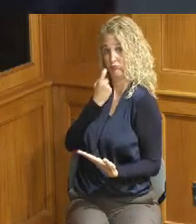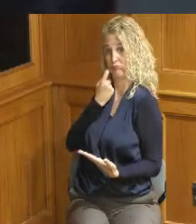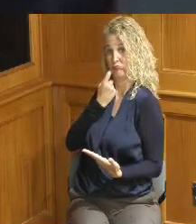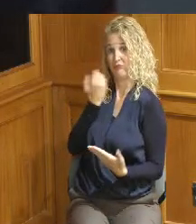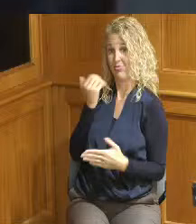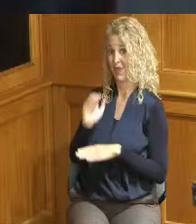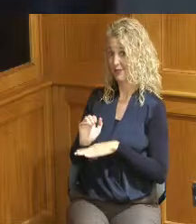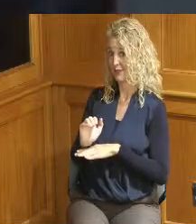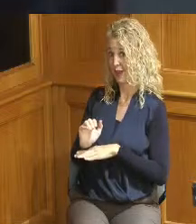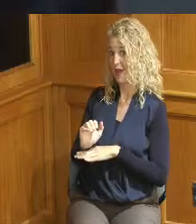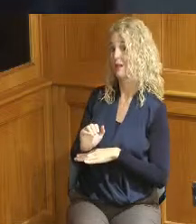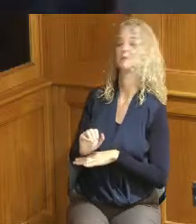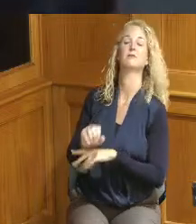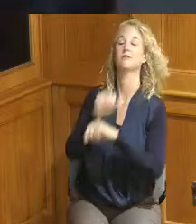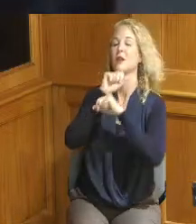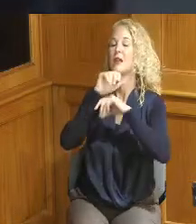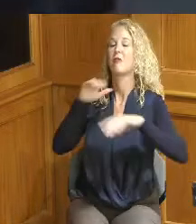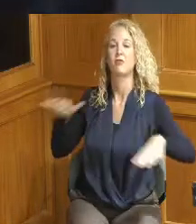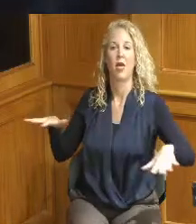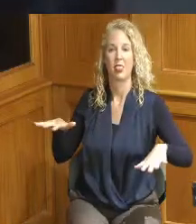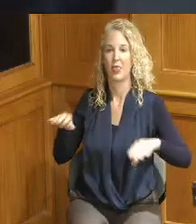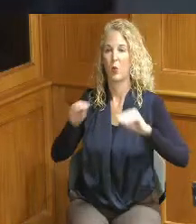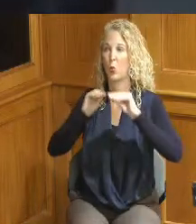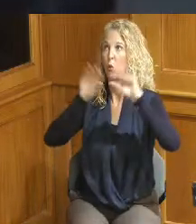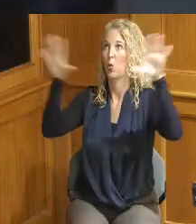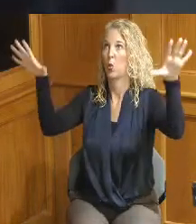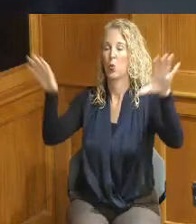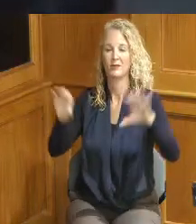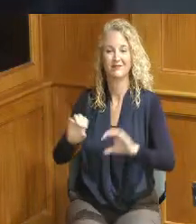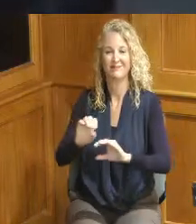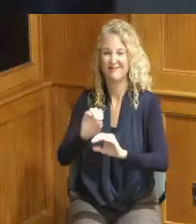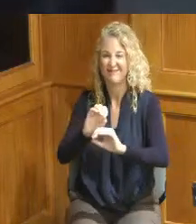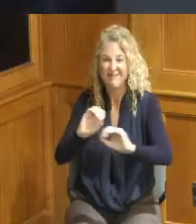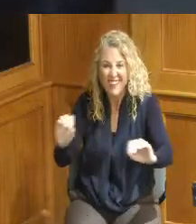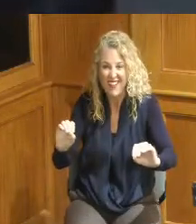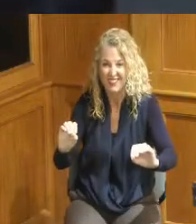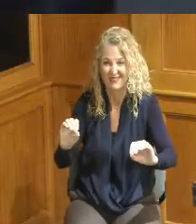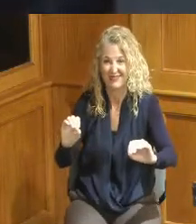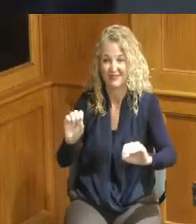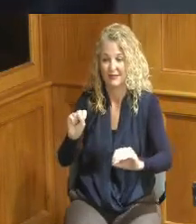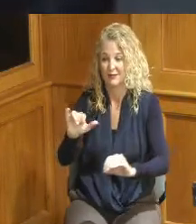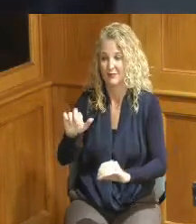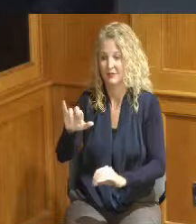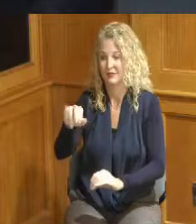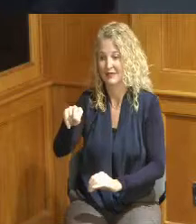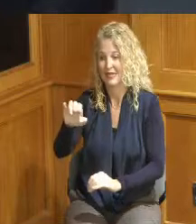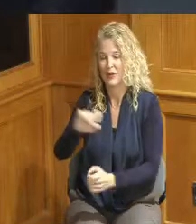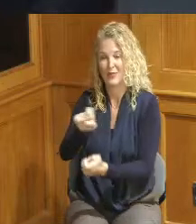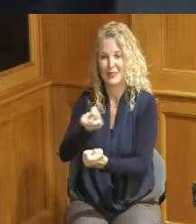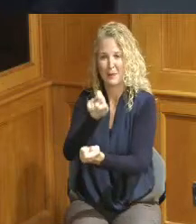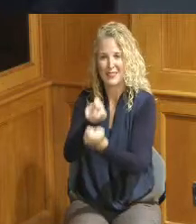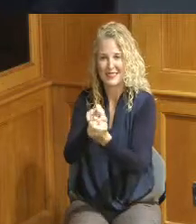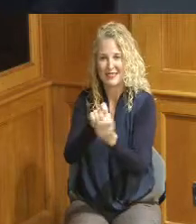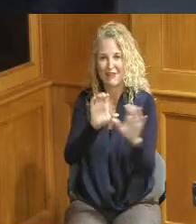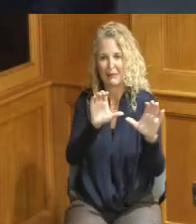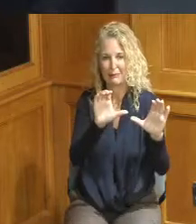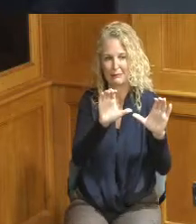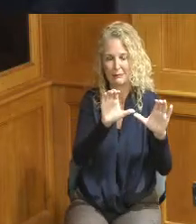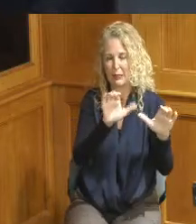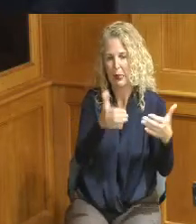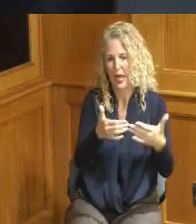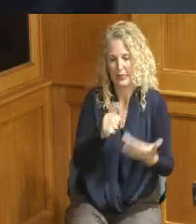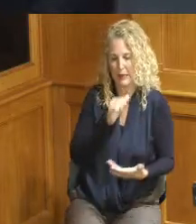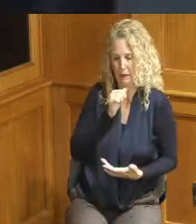last night there was no contaminants in the air, none. Styrene comes under a certain class called VOC. I'm not an expert, but